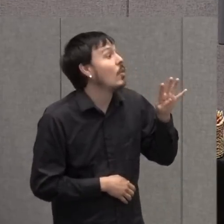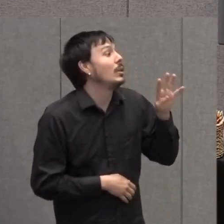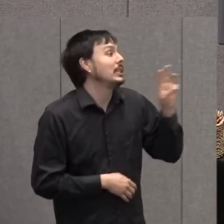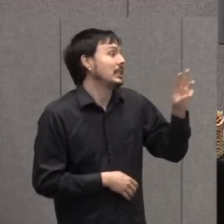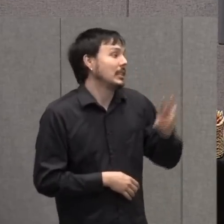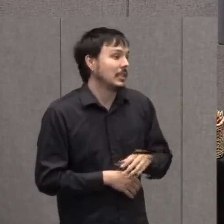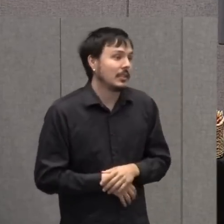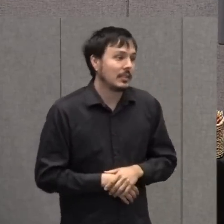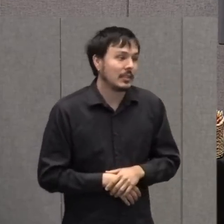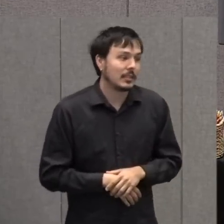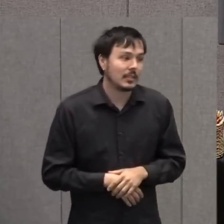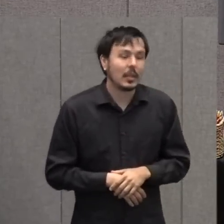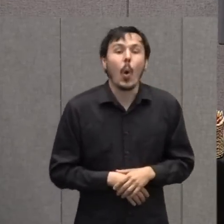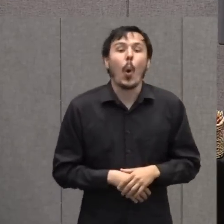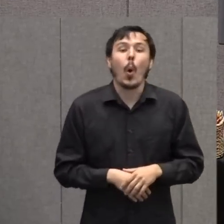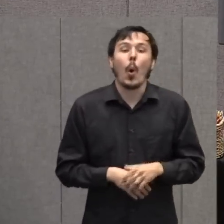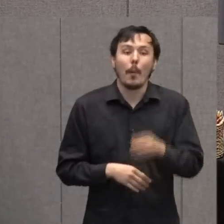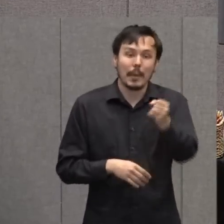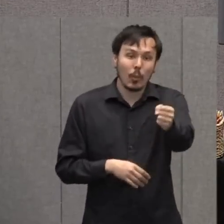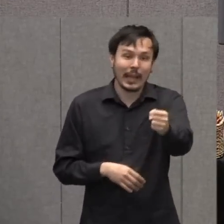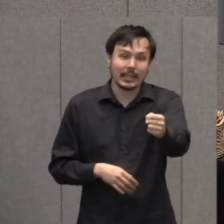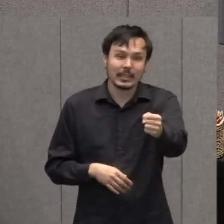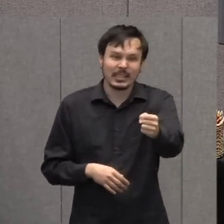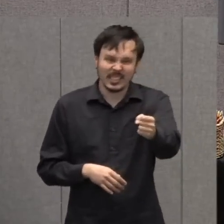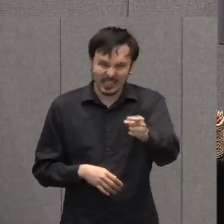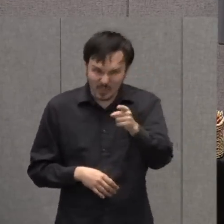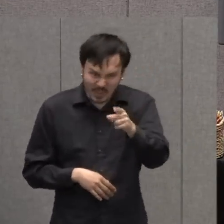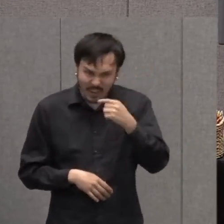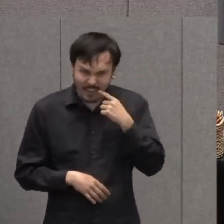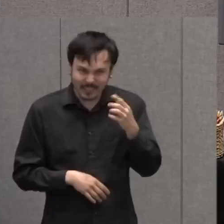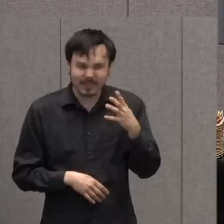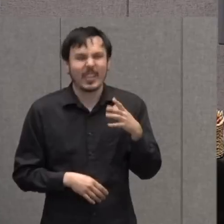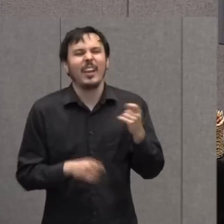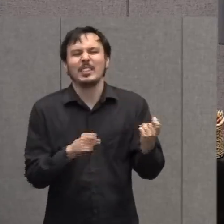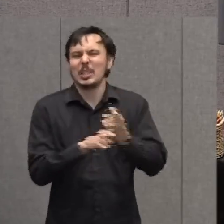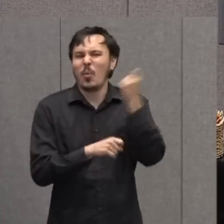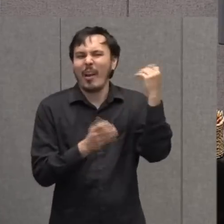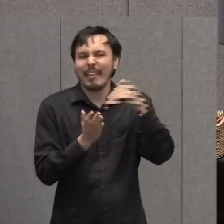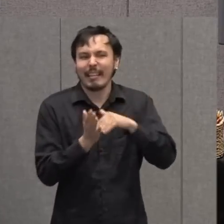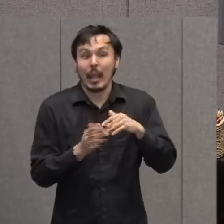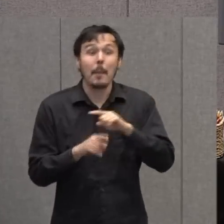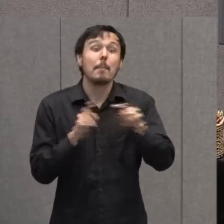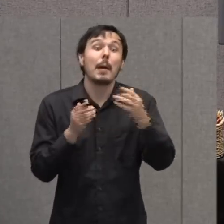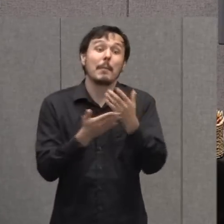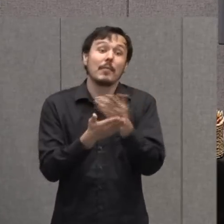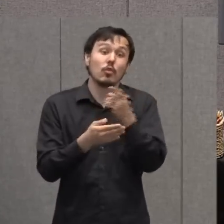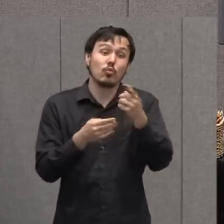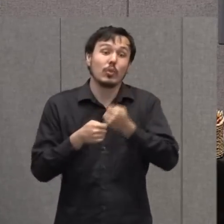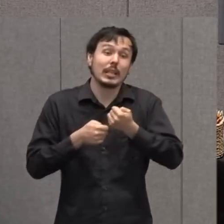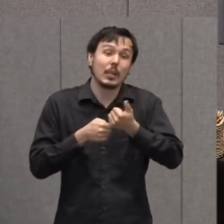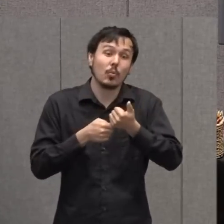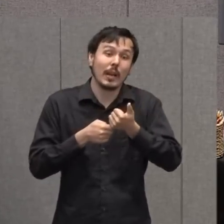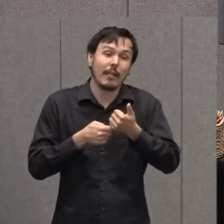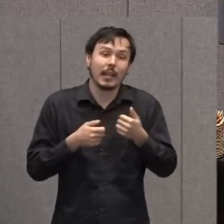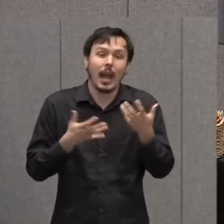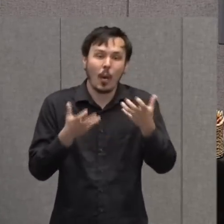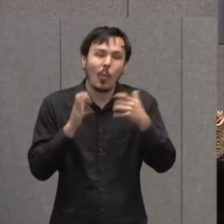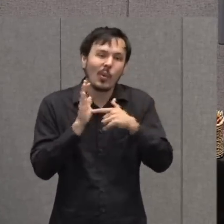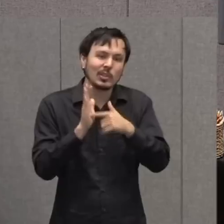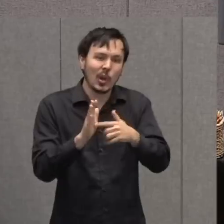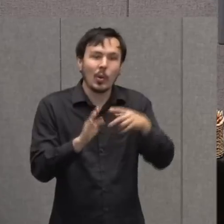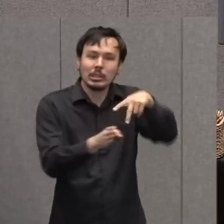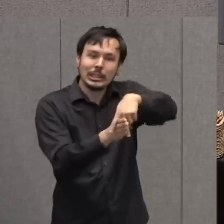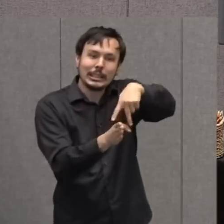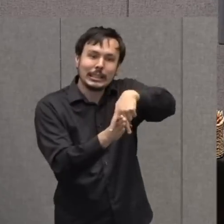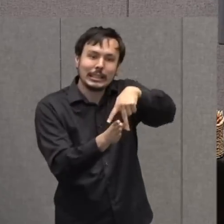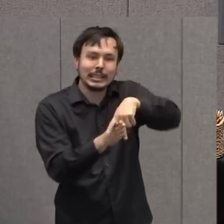246. Okay, but wait. So, wait, you have 2, so she won again. But wait, before you get rid of that, I want to show, I'm not cheating,